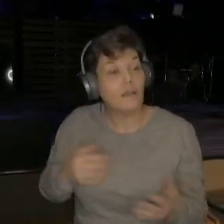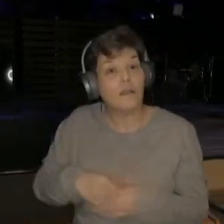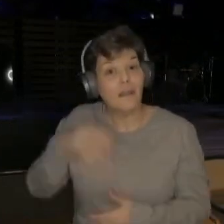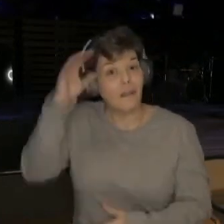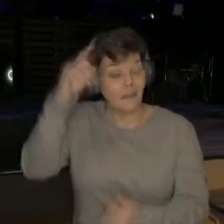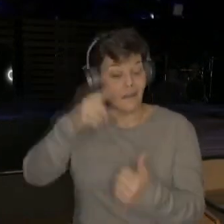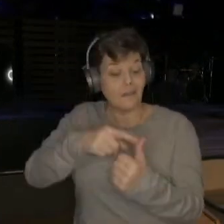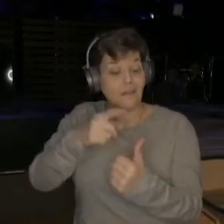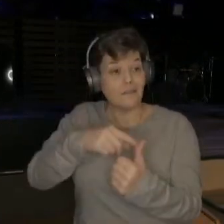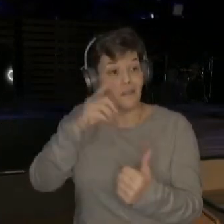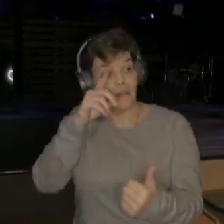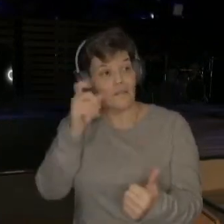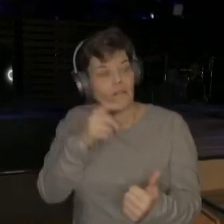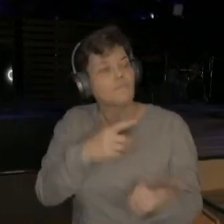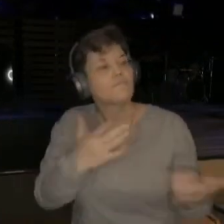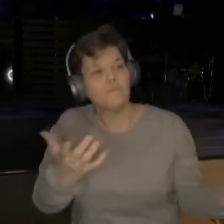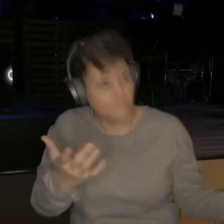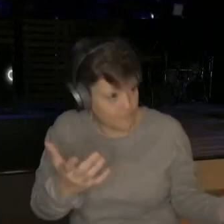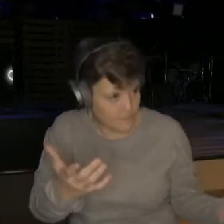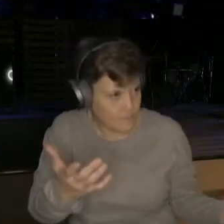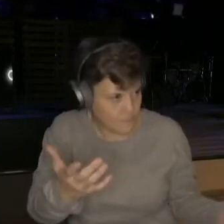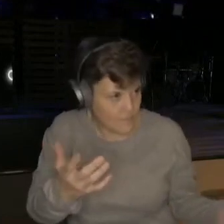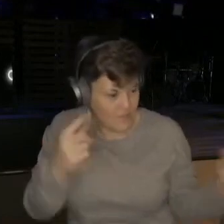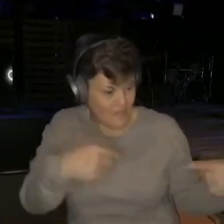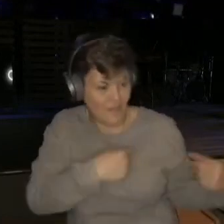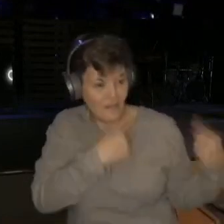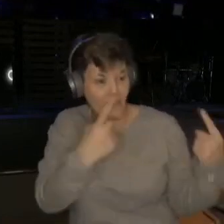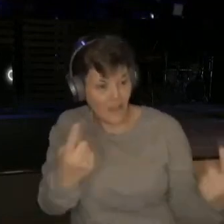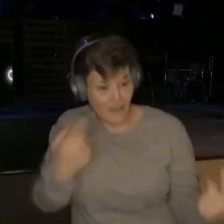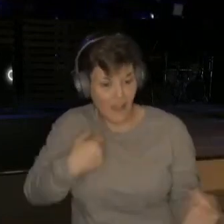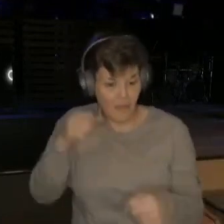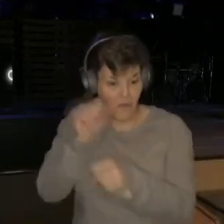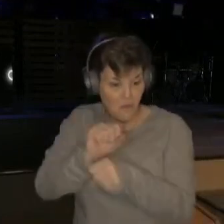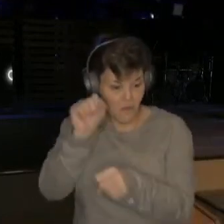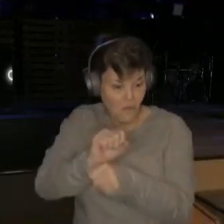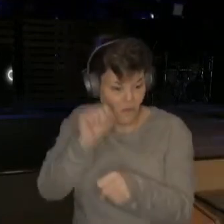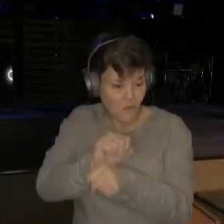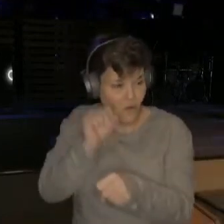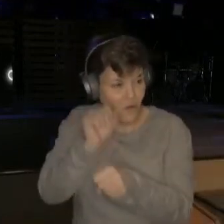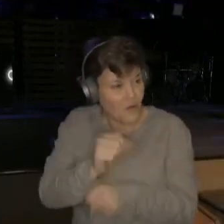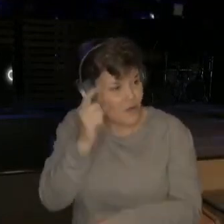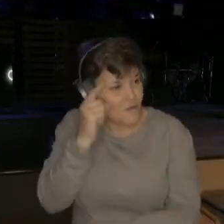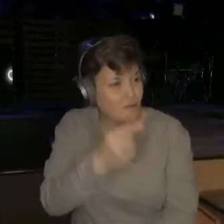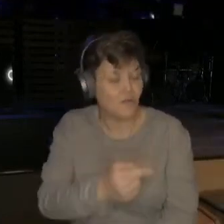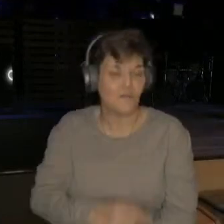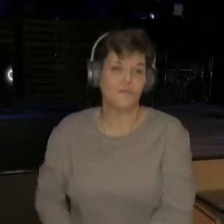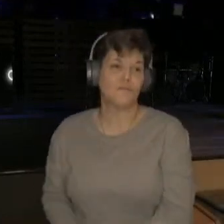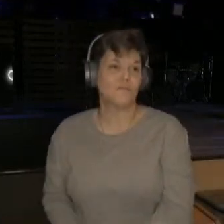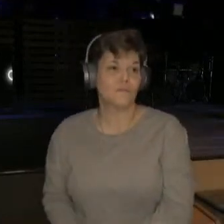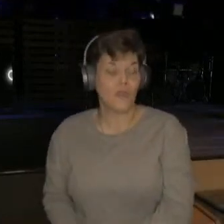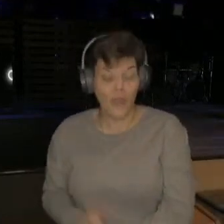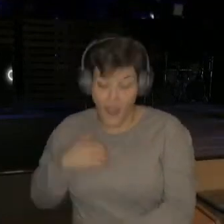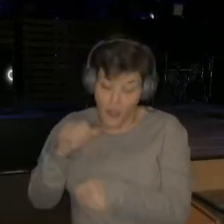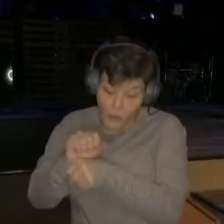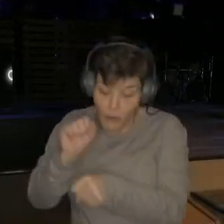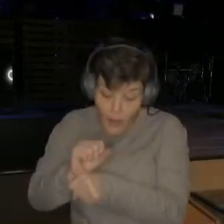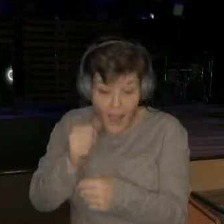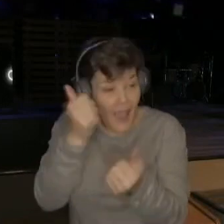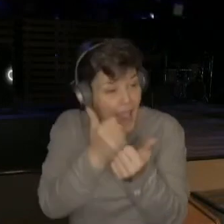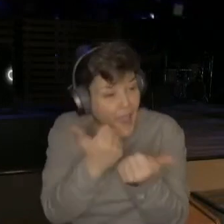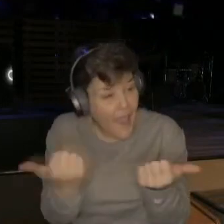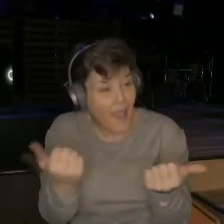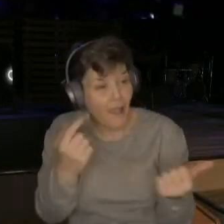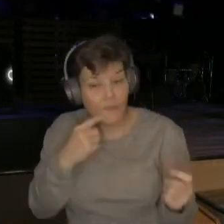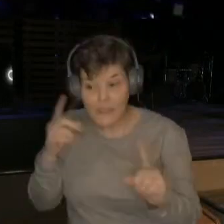I worked like a slave for you, performing every duty you've ever asked